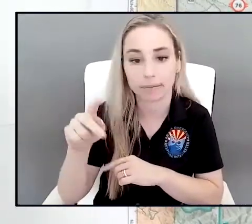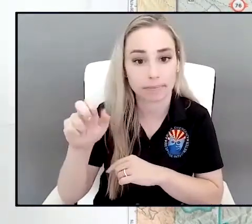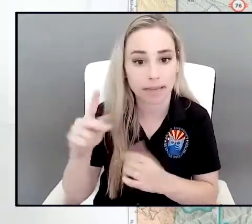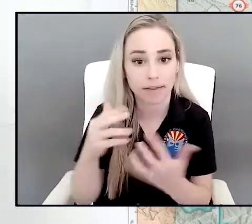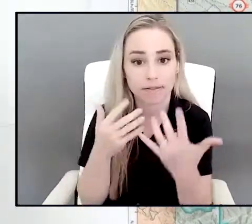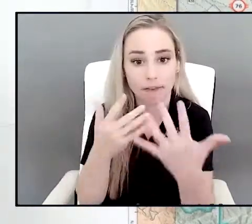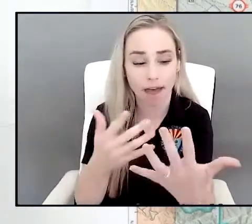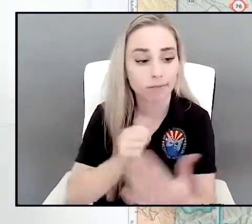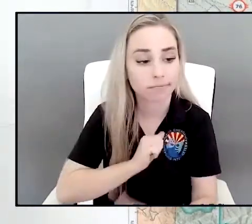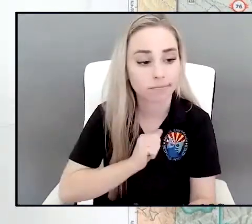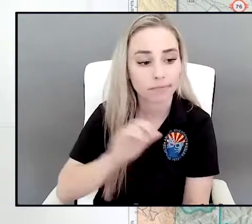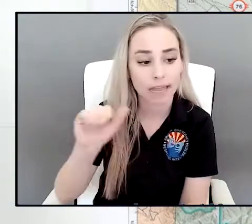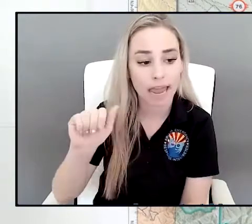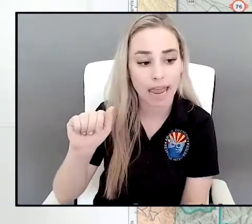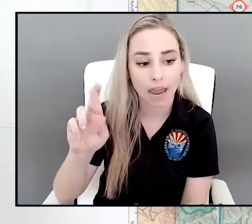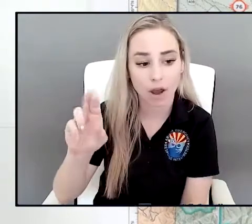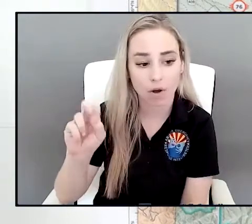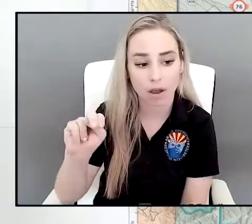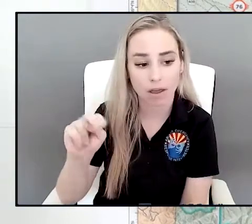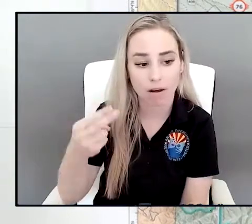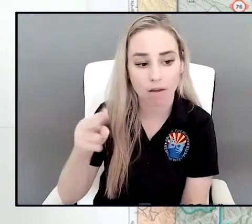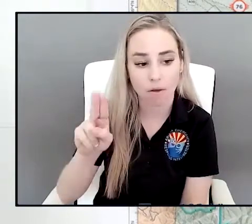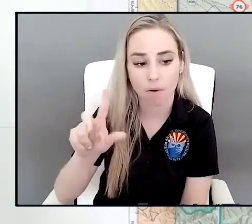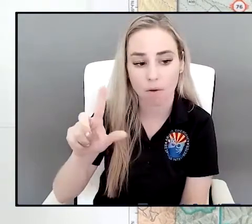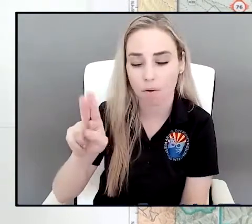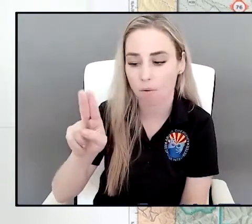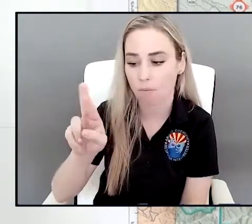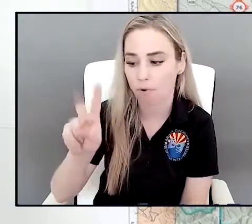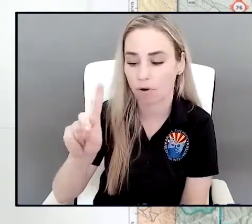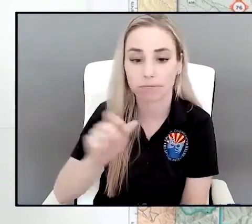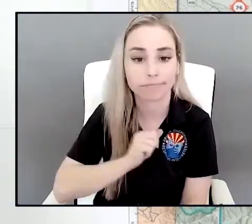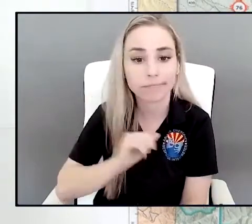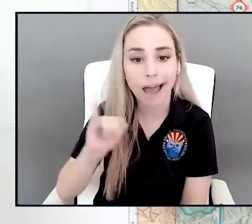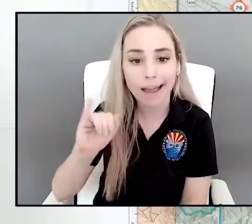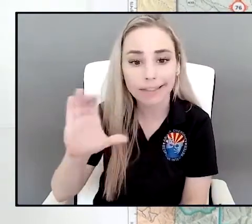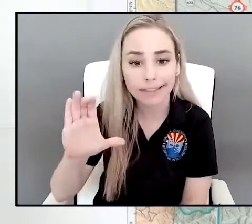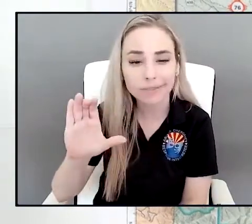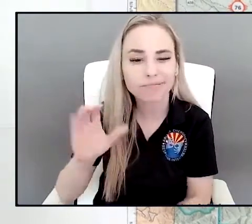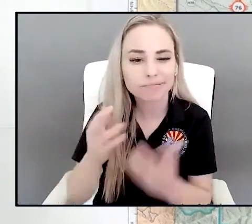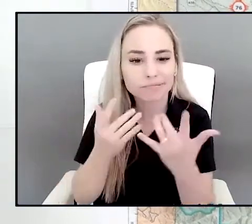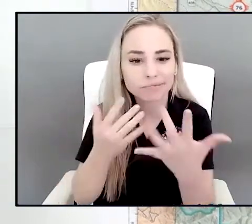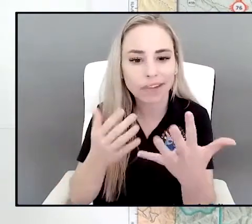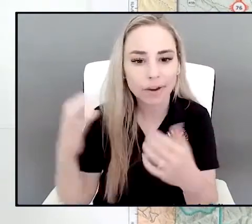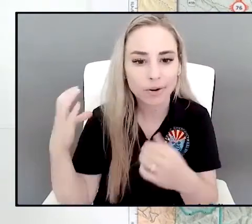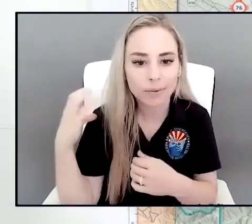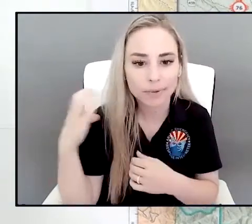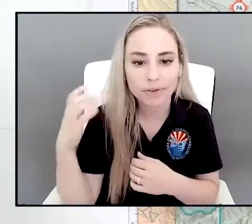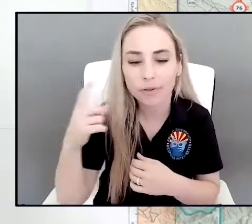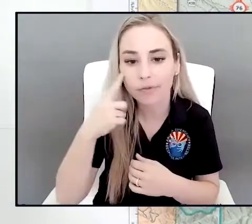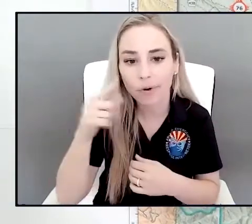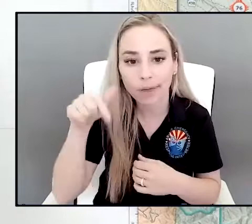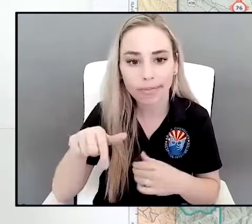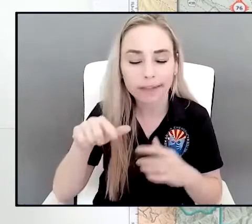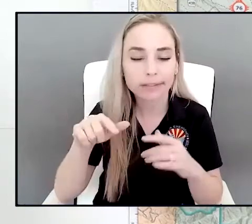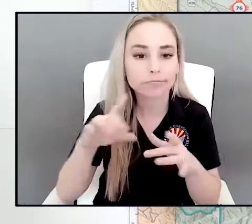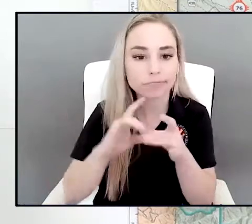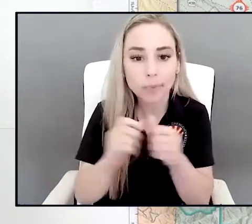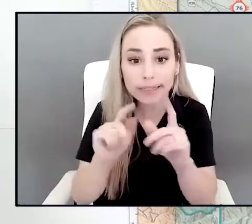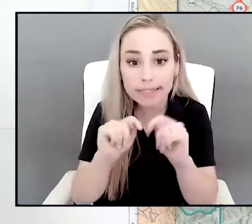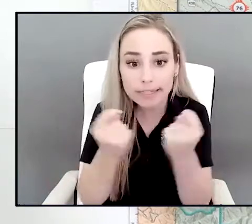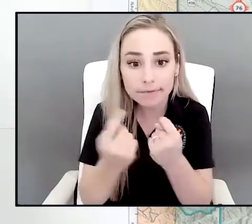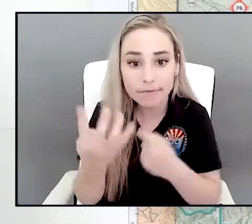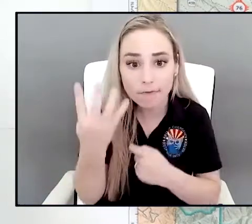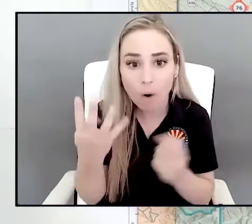currently assigned as the incident commander here with Southwest Team 4. So we just wanted to take a little opportunity to provide an